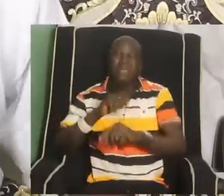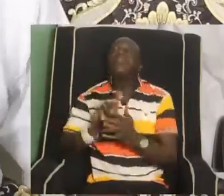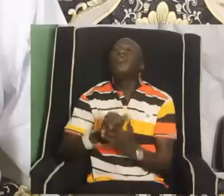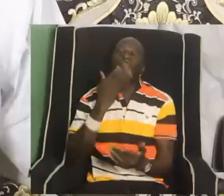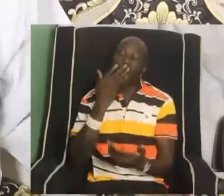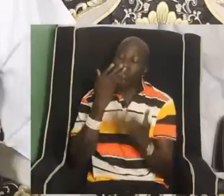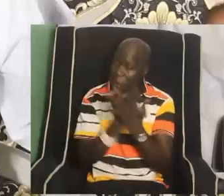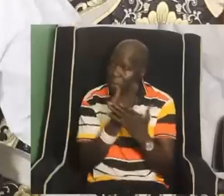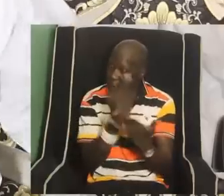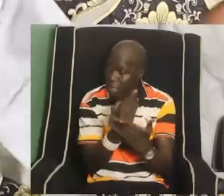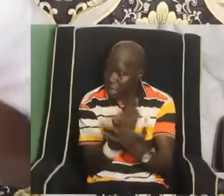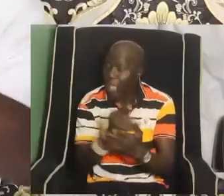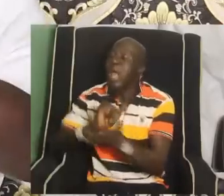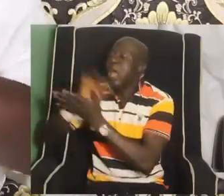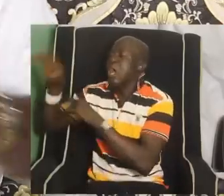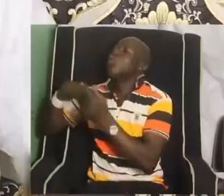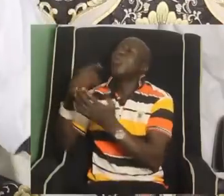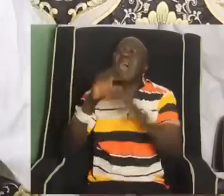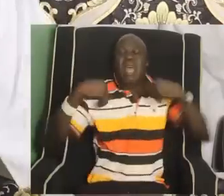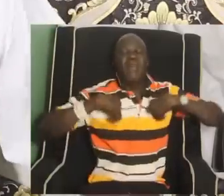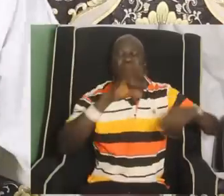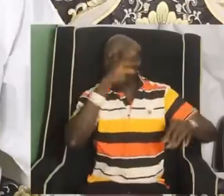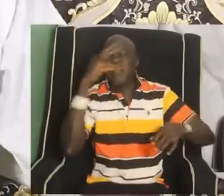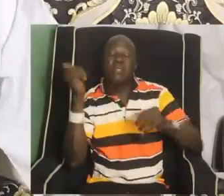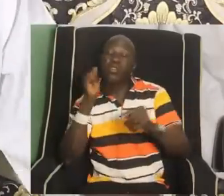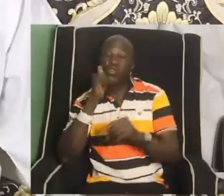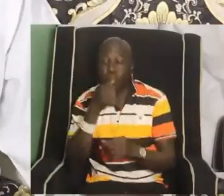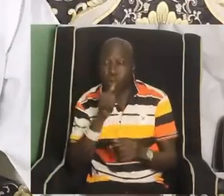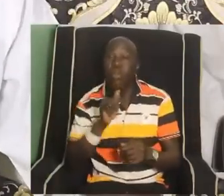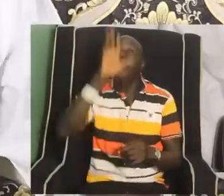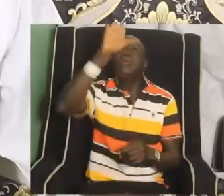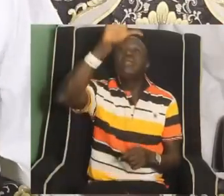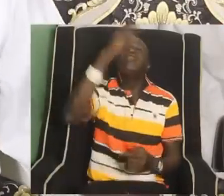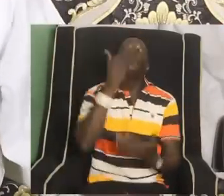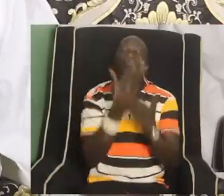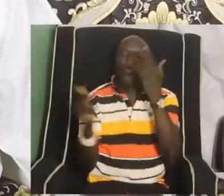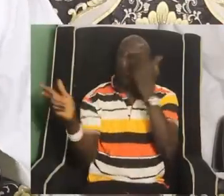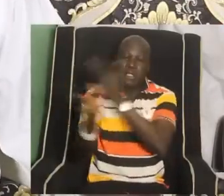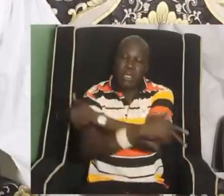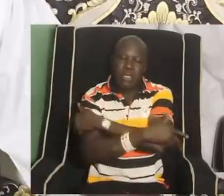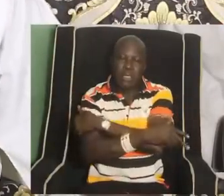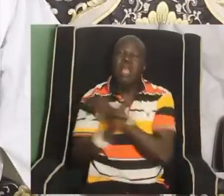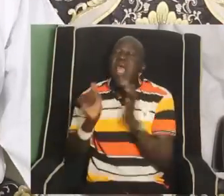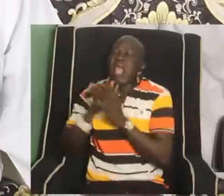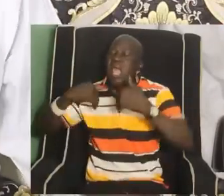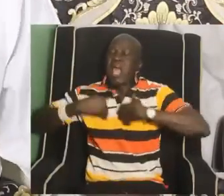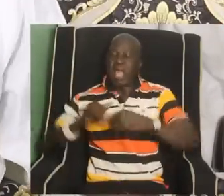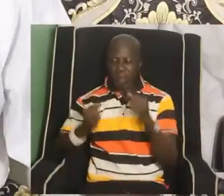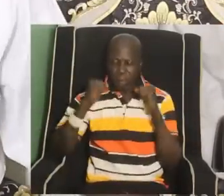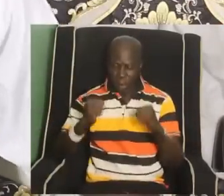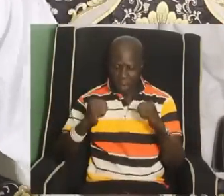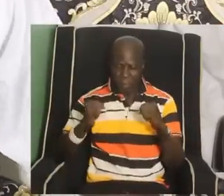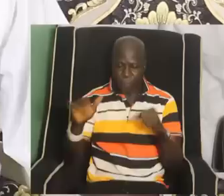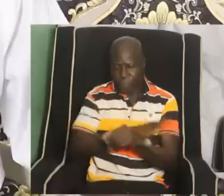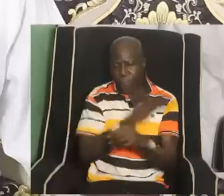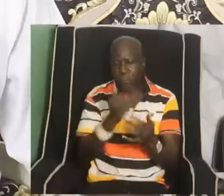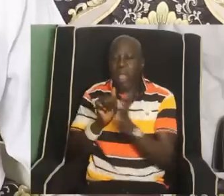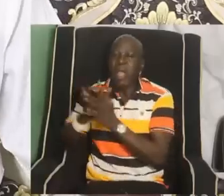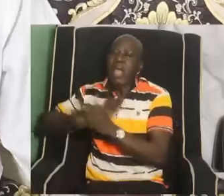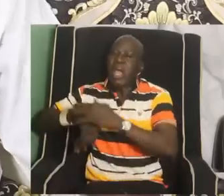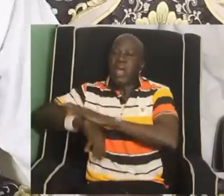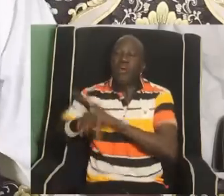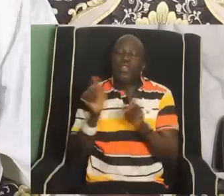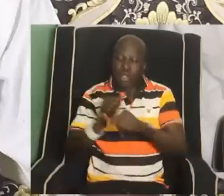this instruction. A wá jọ bẹ̀rẹ̀ àwọ̀ lọ́la. We will now start fasting tomorrow. Ọjọ́ mẹ́ta gbáko. 3 good days. Ó máa ní agbára. It will be powerful. A wá jọ